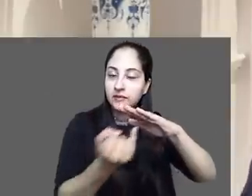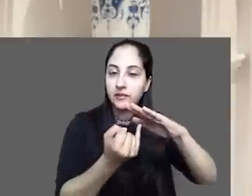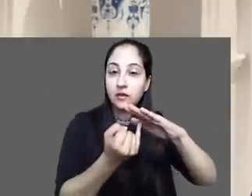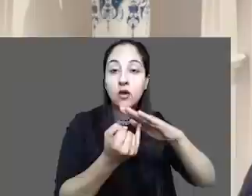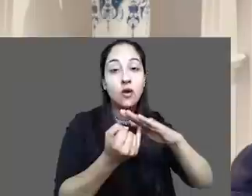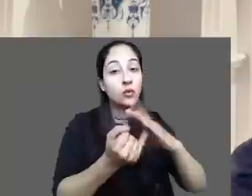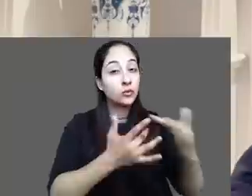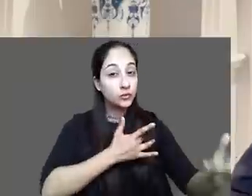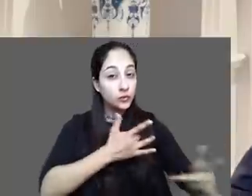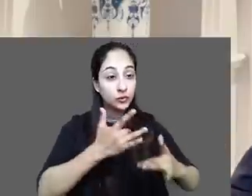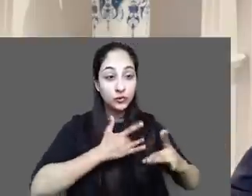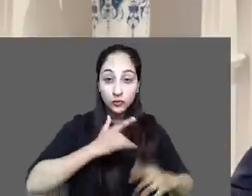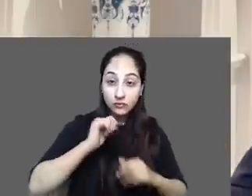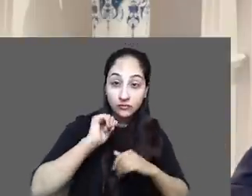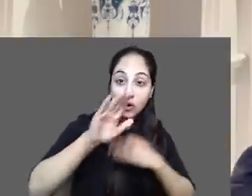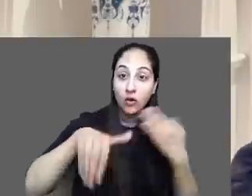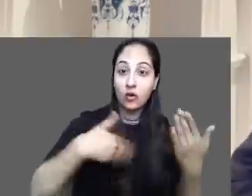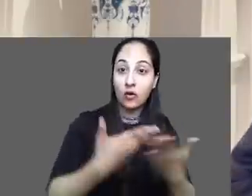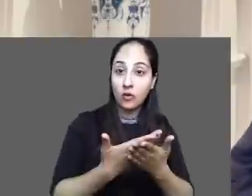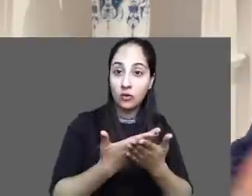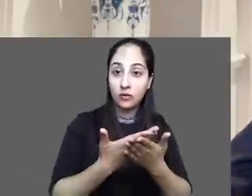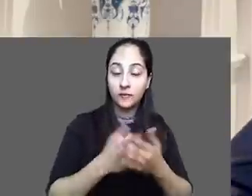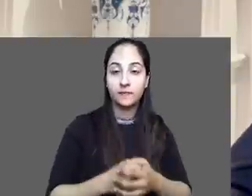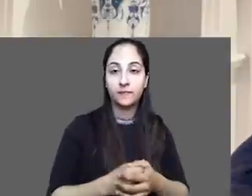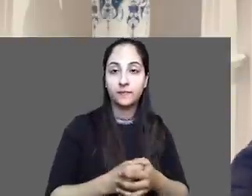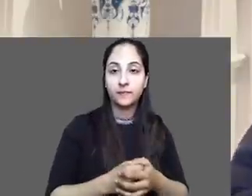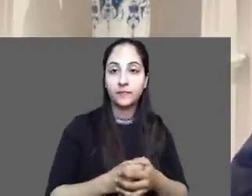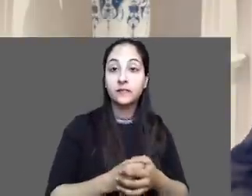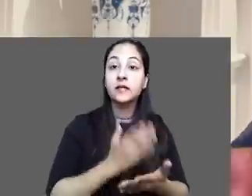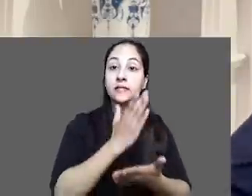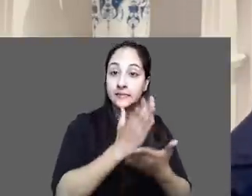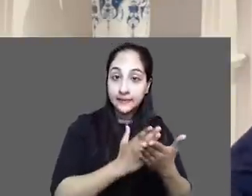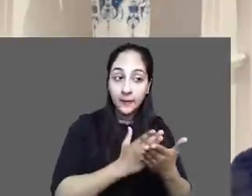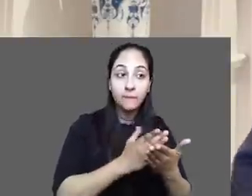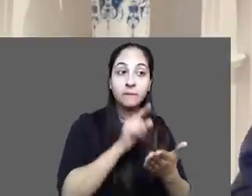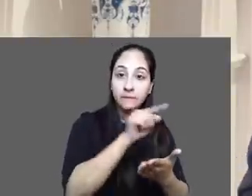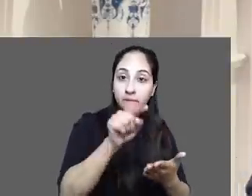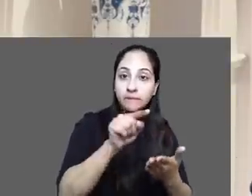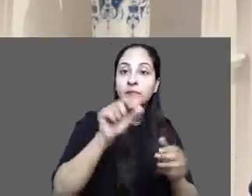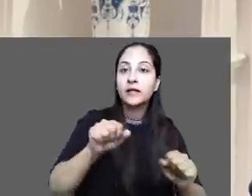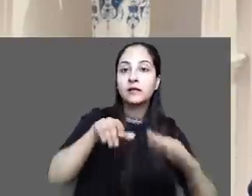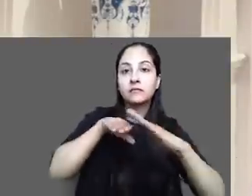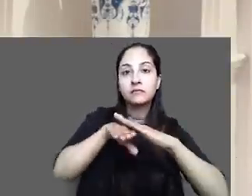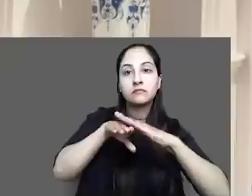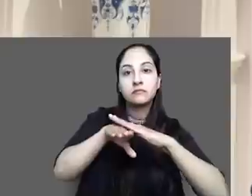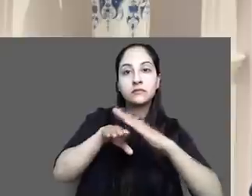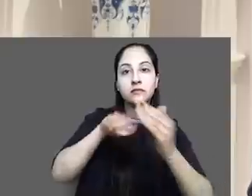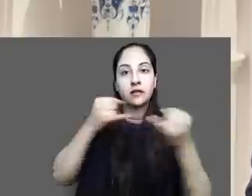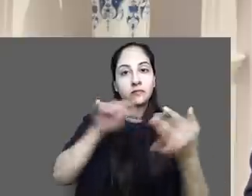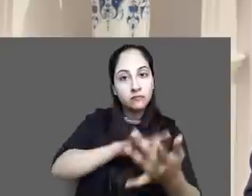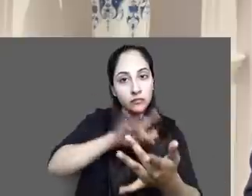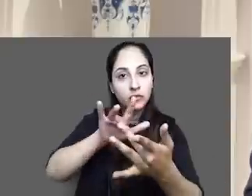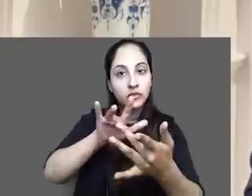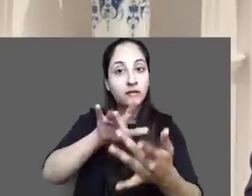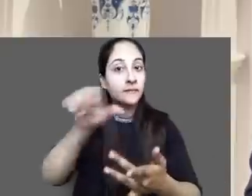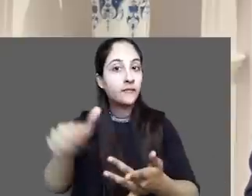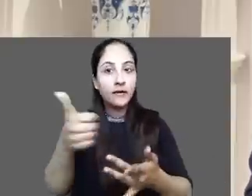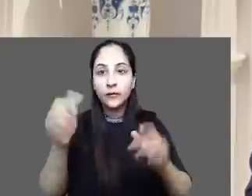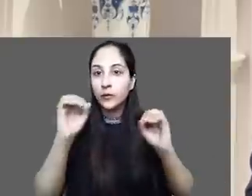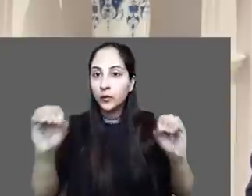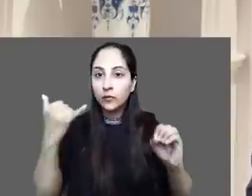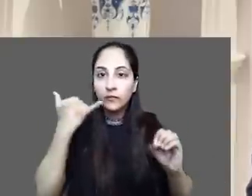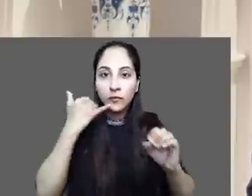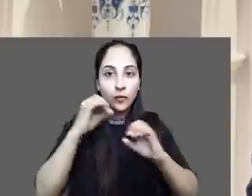we utilize that particular platform to reach out to as widely as possible. I want to say to you,